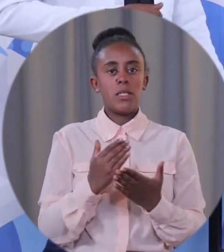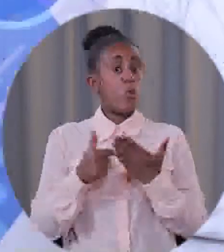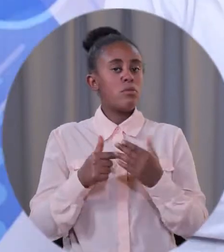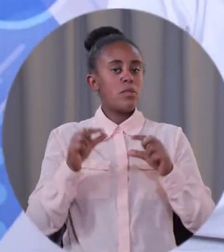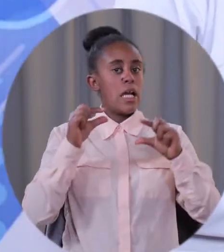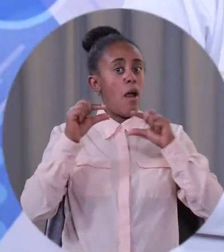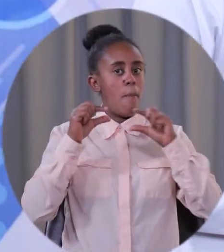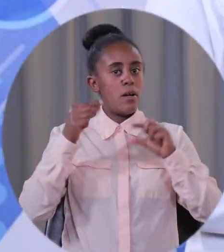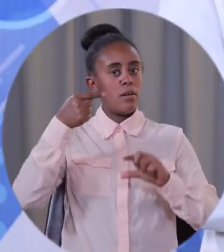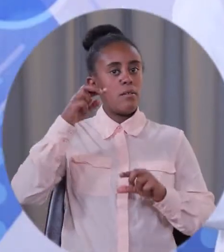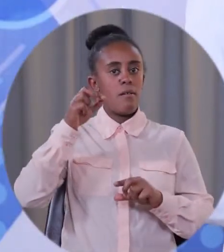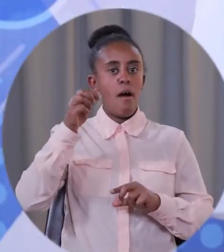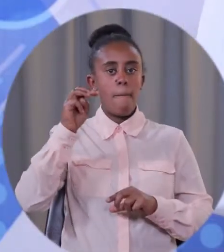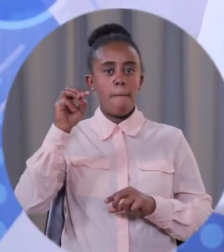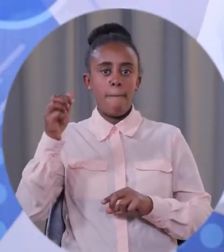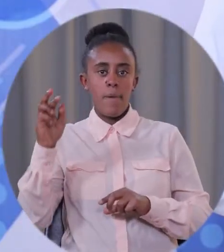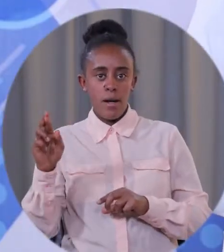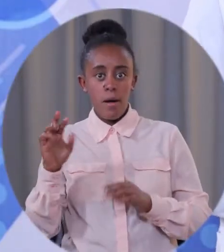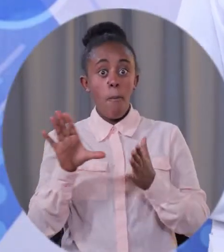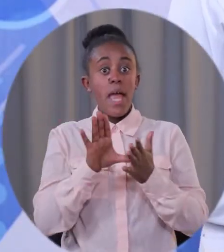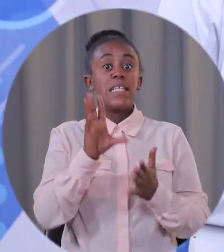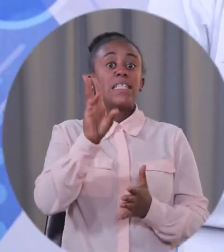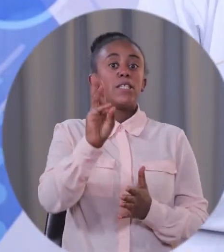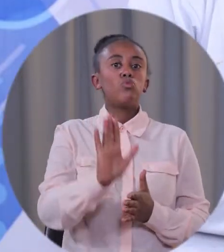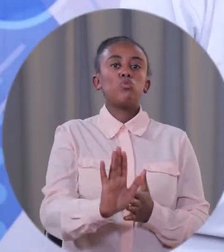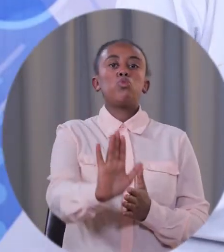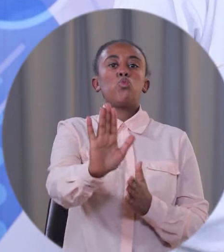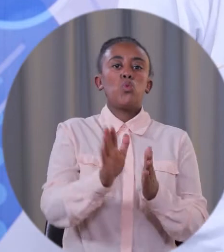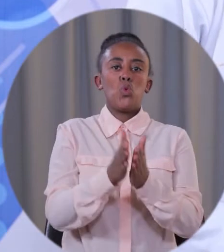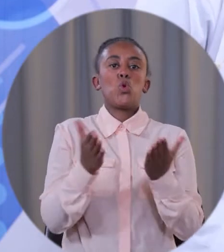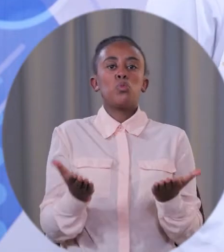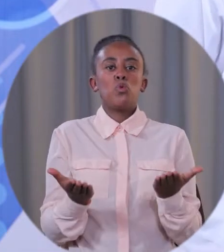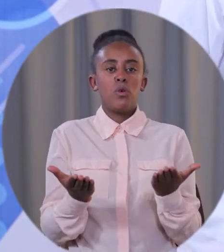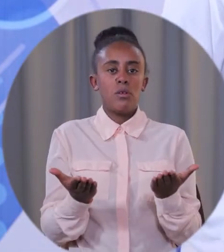grammar, and it is page 6 on your textbook.